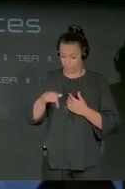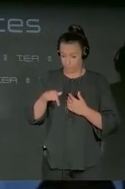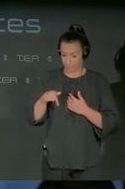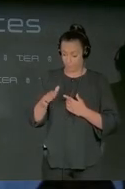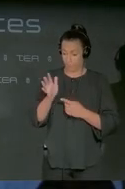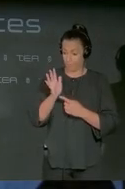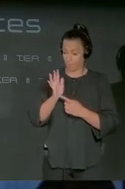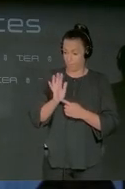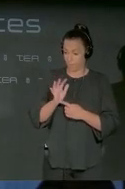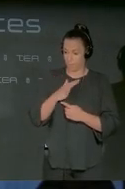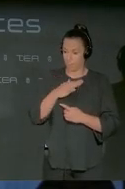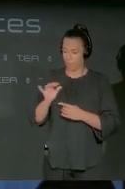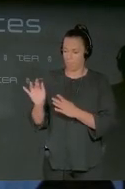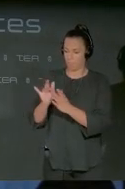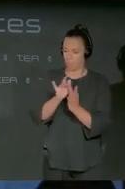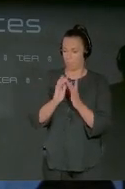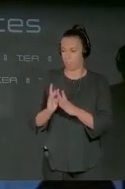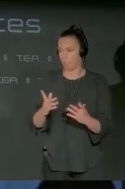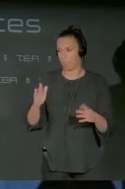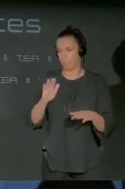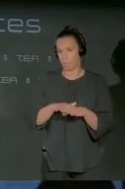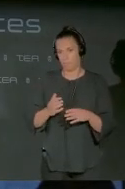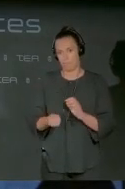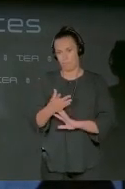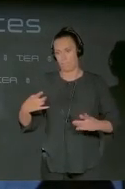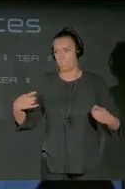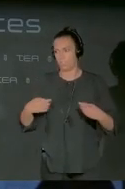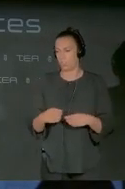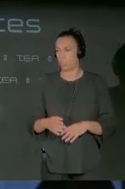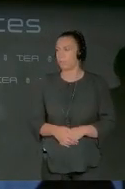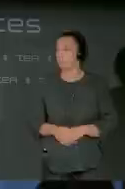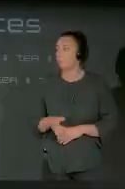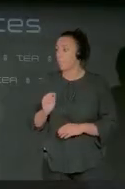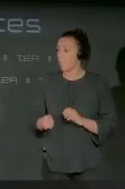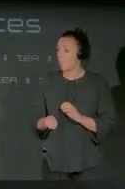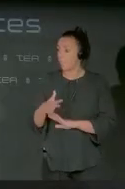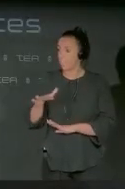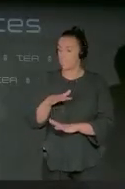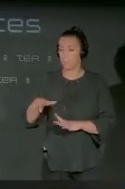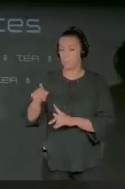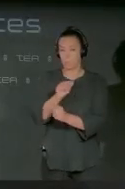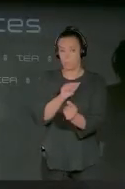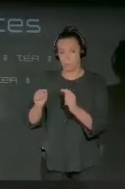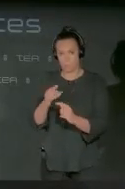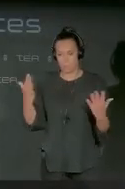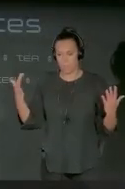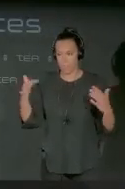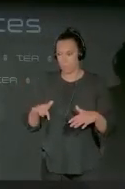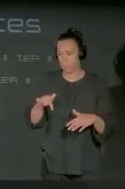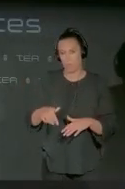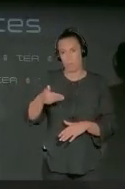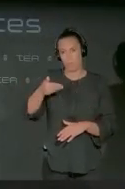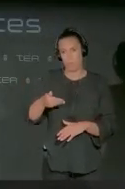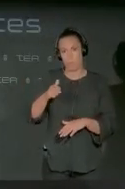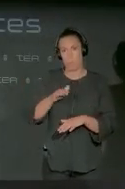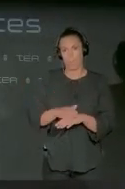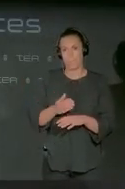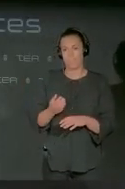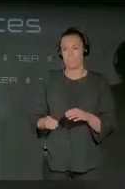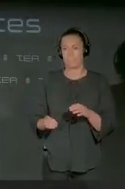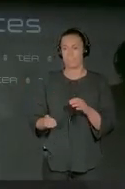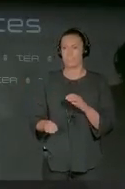Al final, el generar también espacios de encuentro, de debate, es fundamental para crear sinergias, y también es un